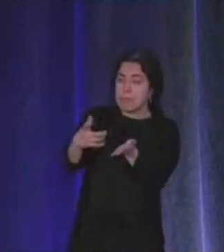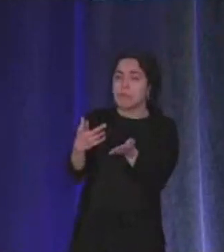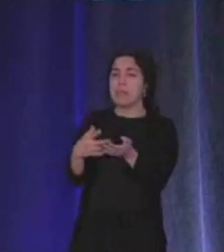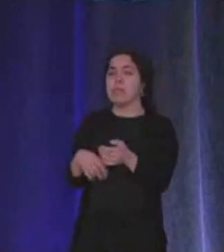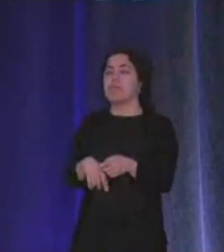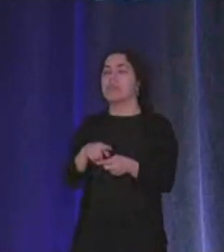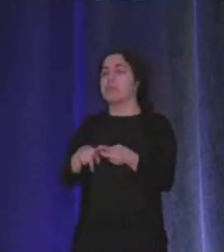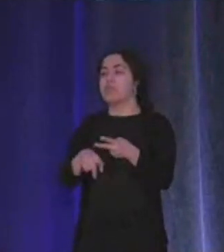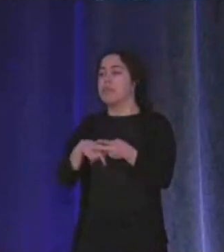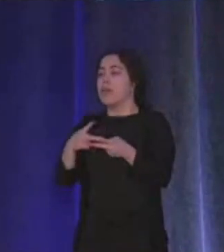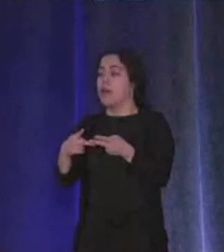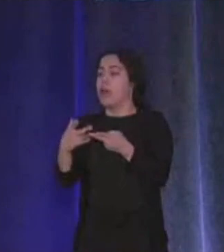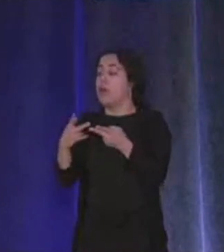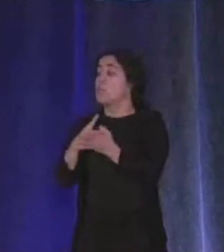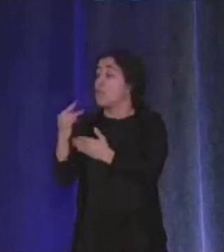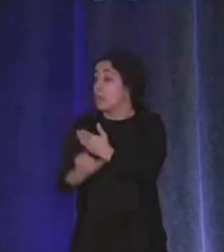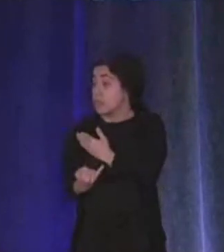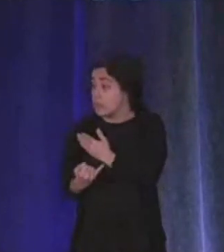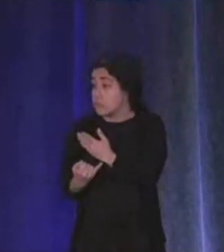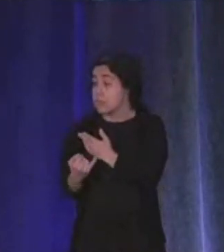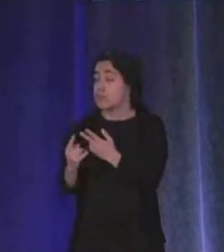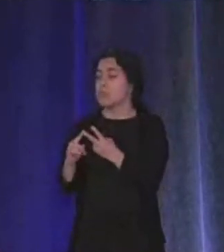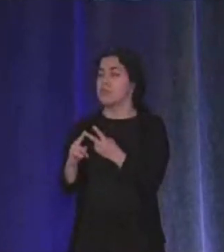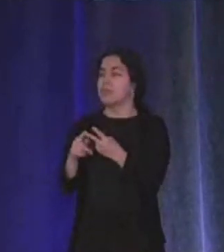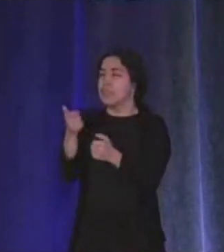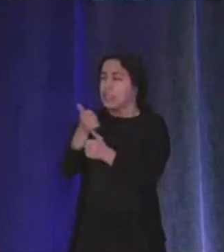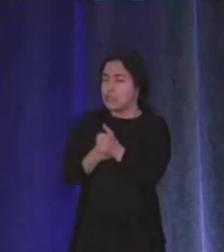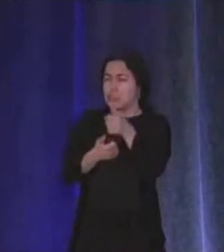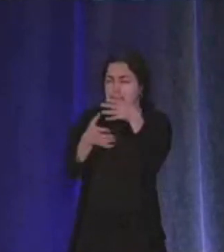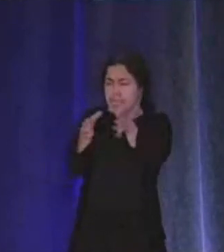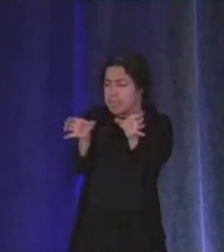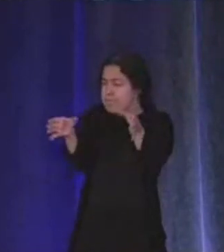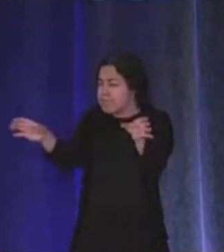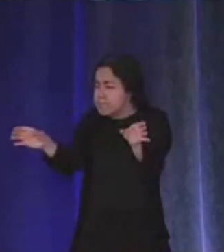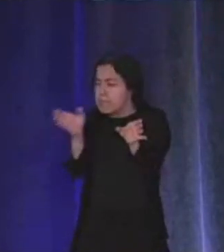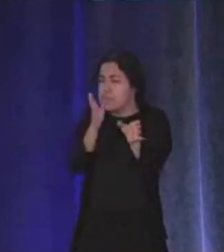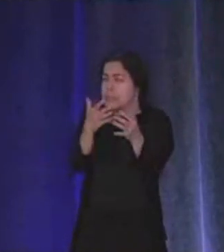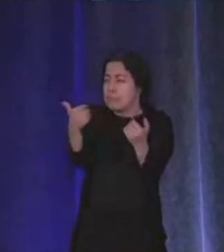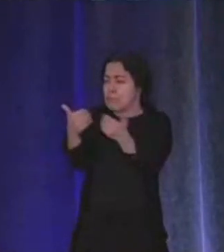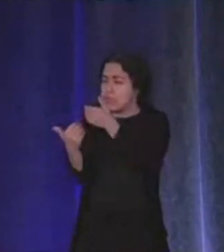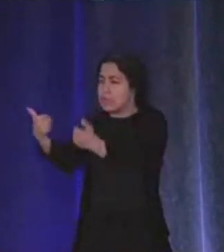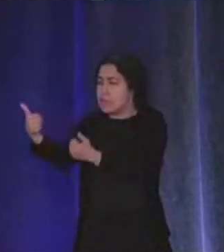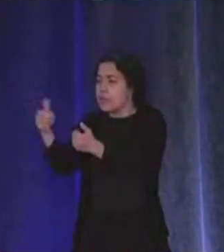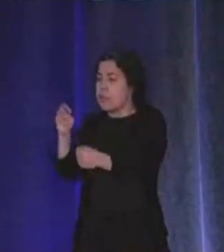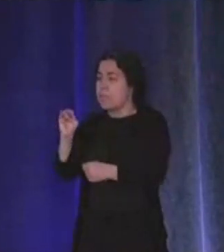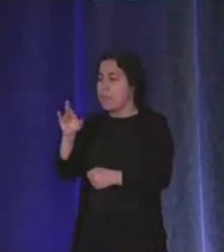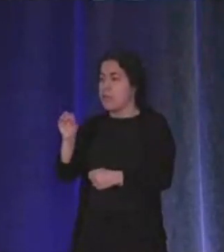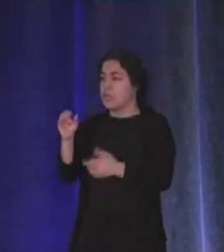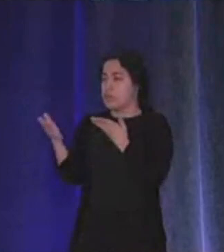like a projects feature. And again, they each have kind of like a separate microservice that works for them.